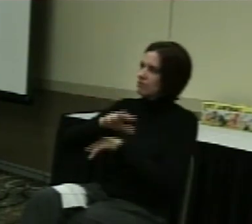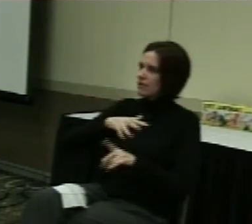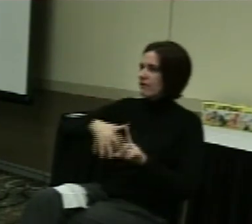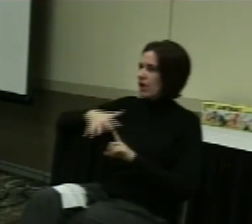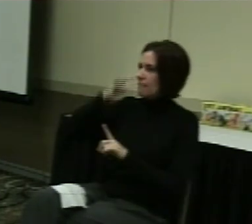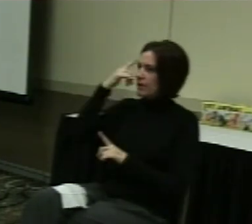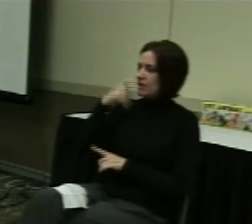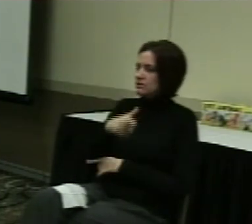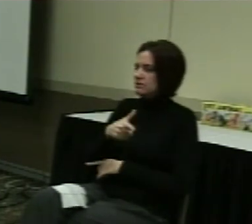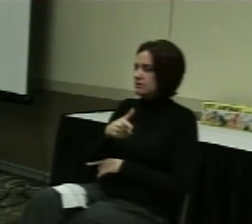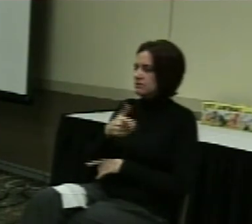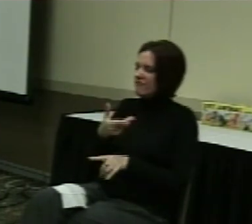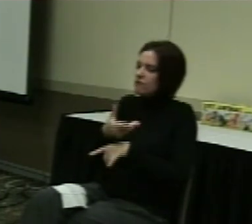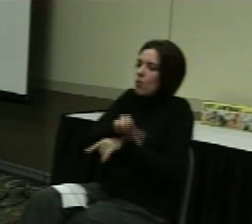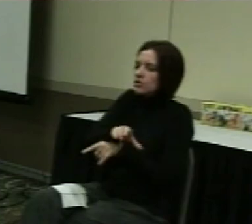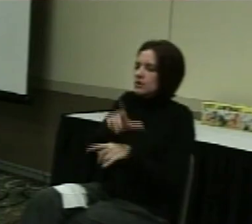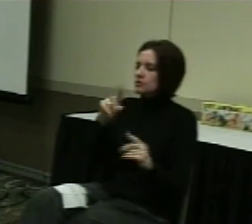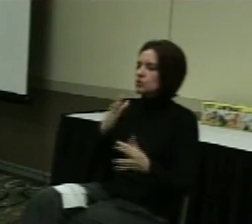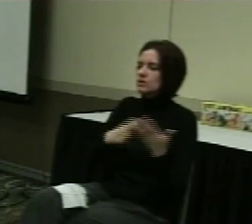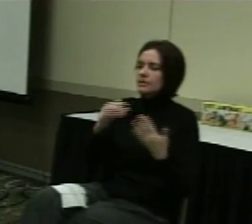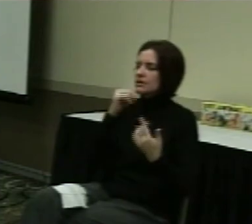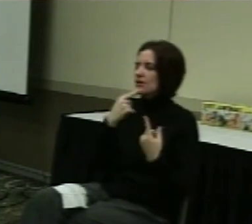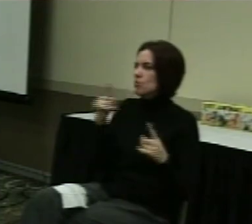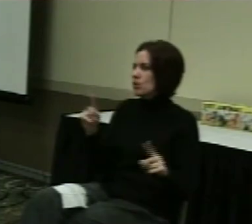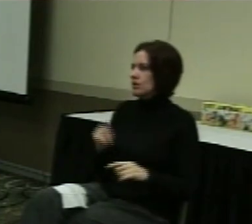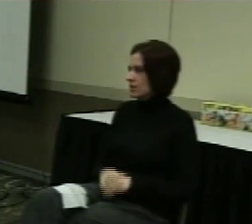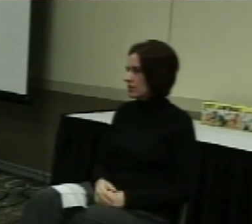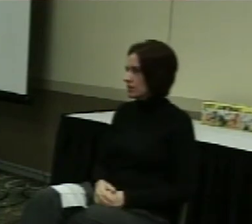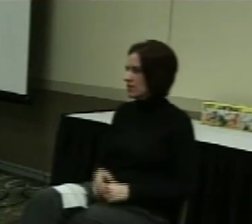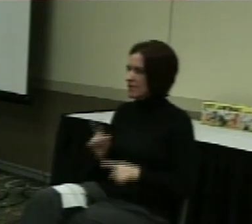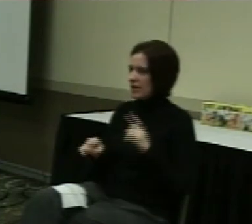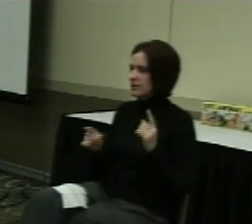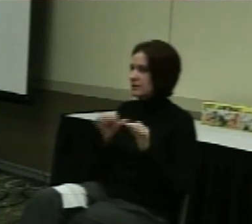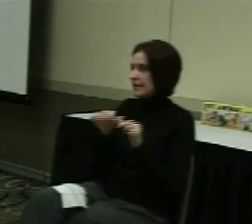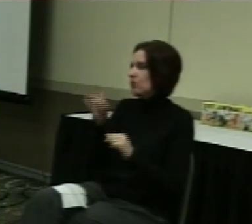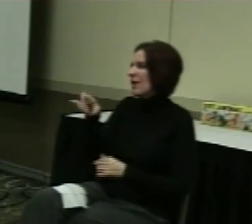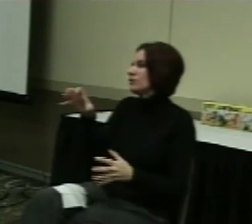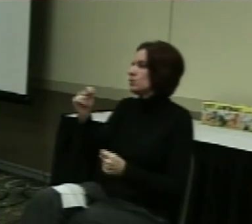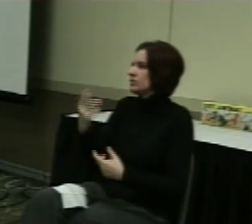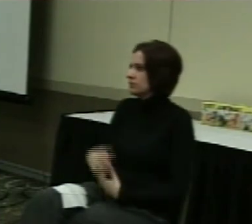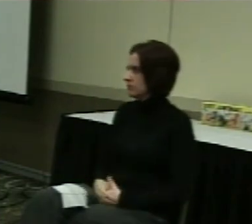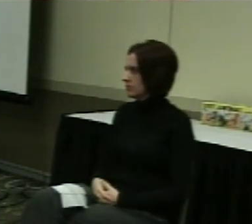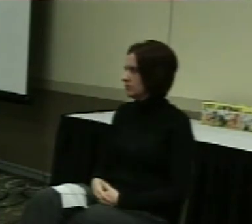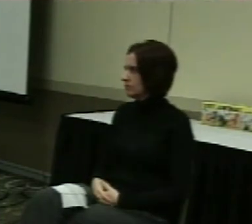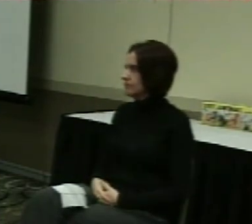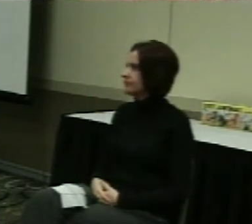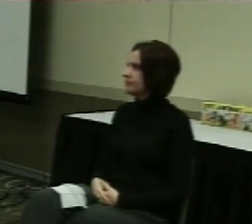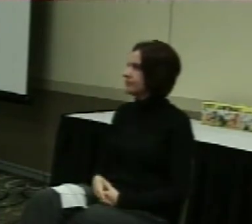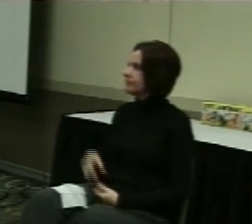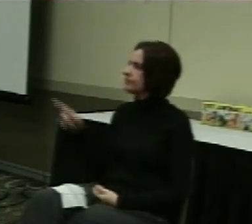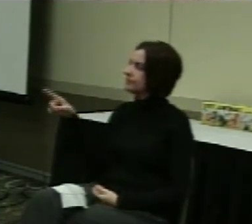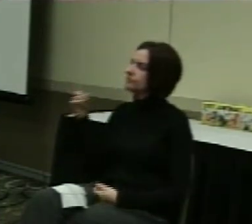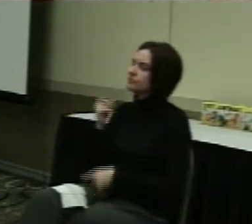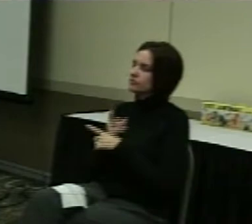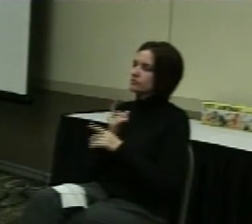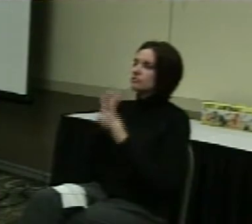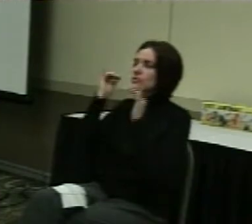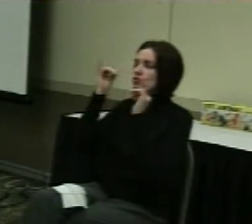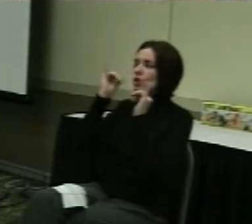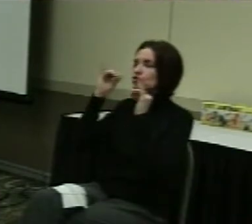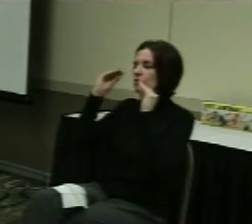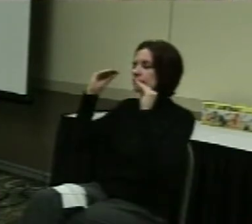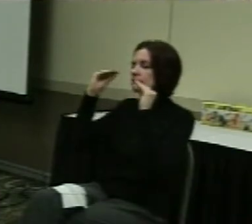they're trying to do something that isn't working and they've still got to do it. The instructional demands, are they appropriate?